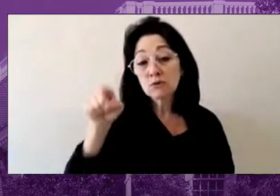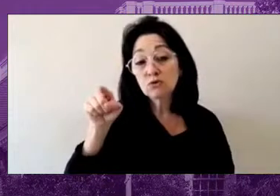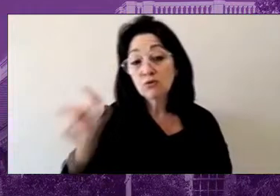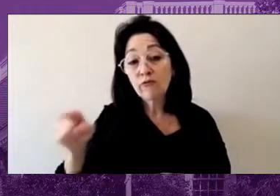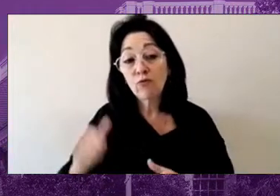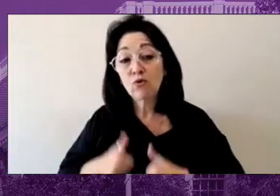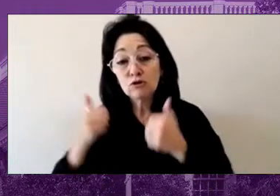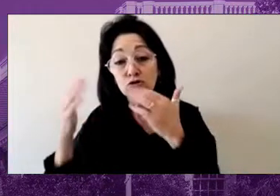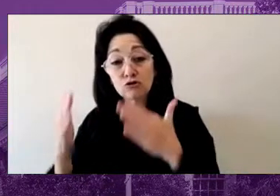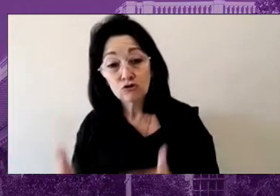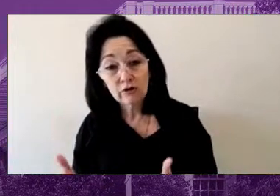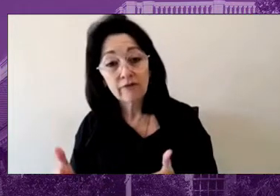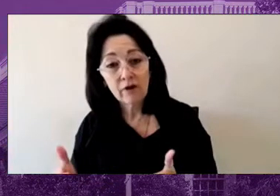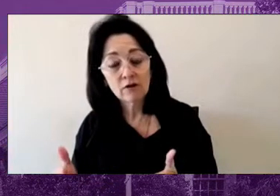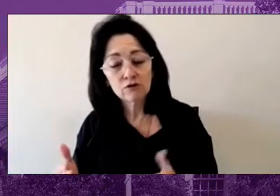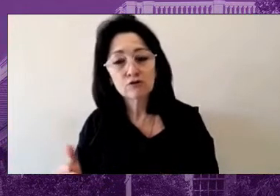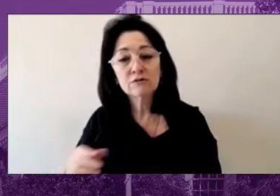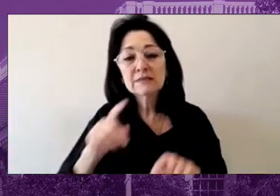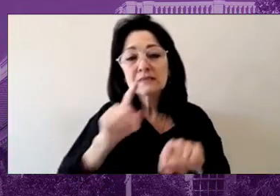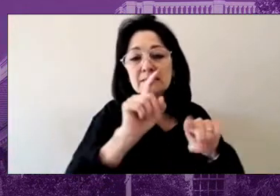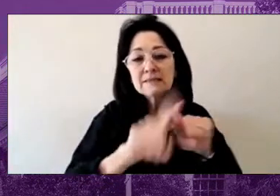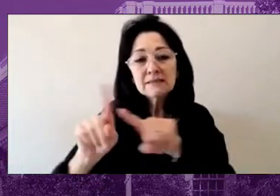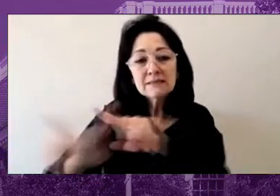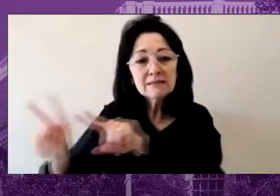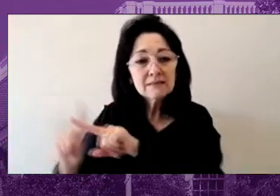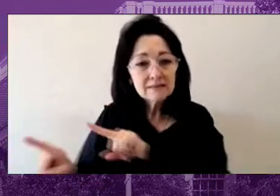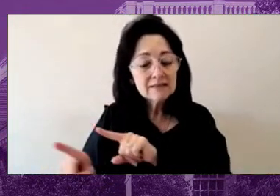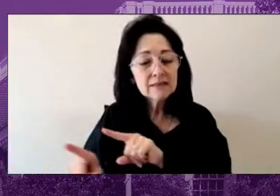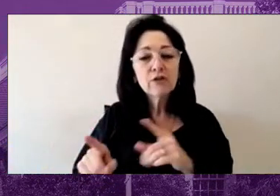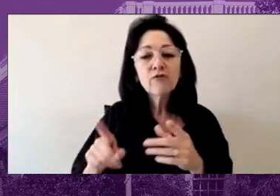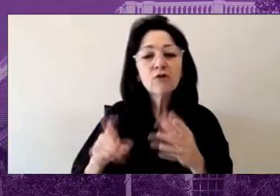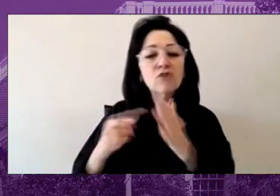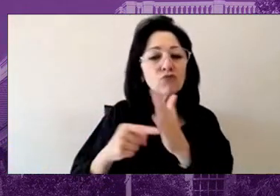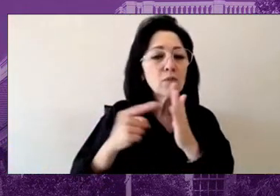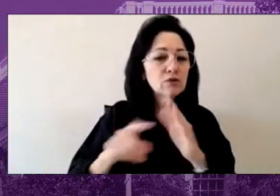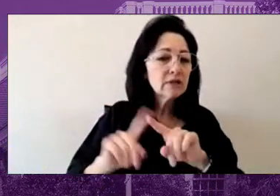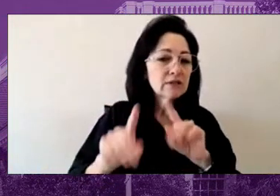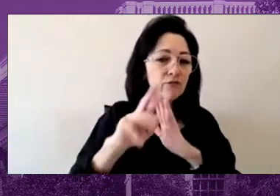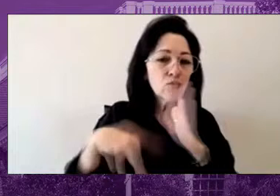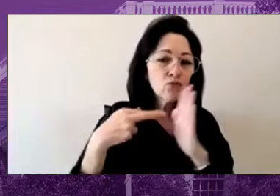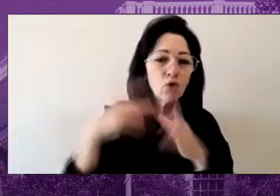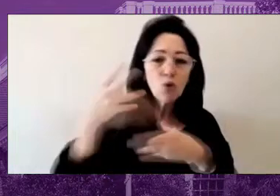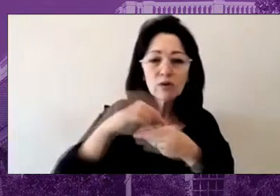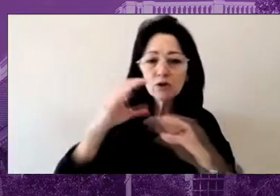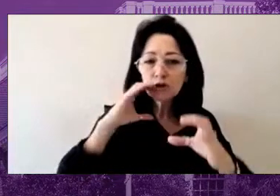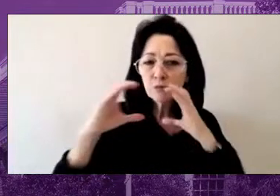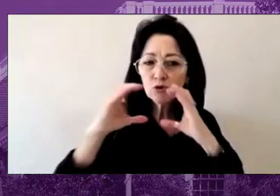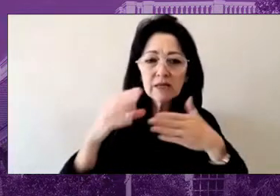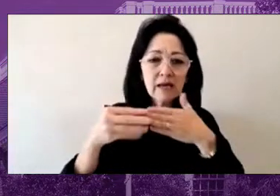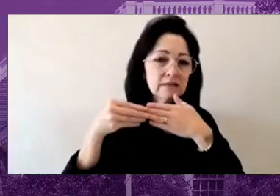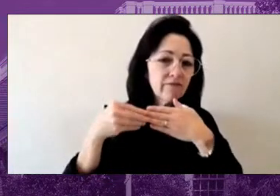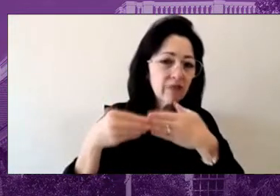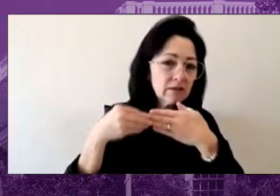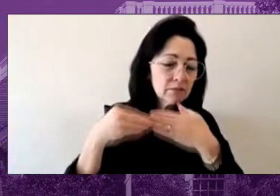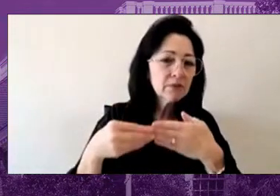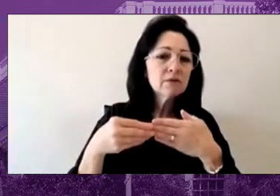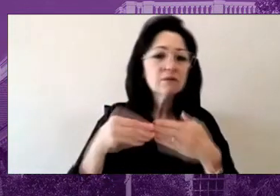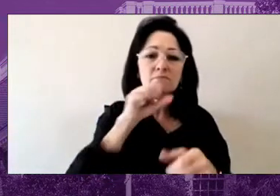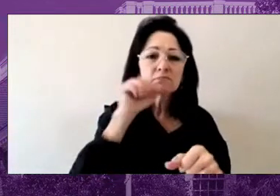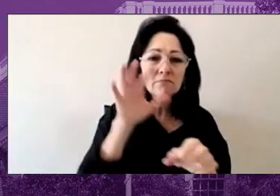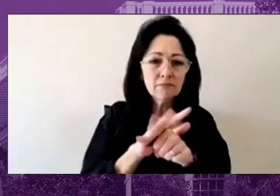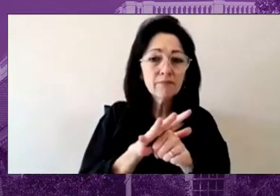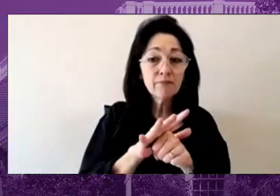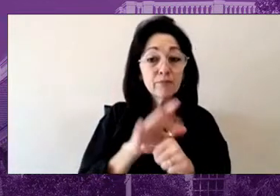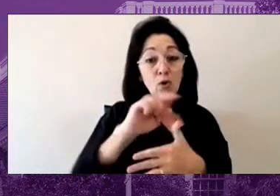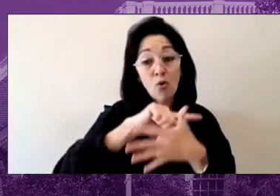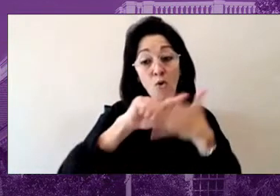role, they all demonstrated great communication, collaboration, flexibility, and commitment. All of these efforts